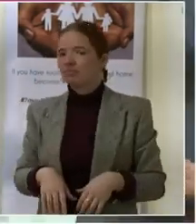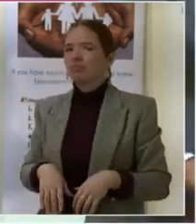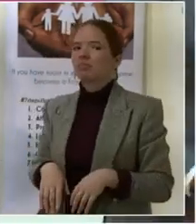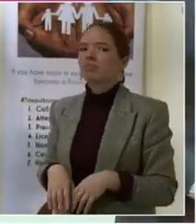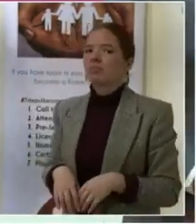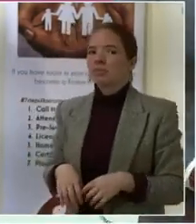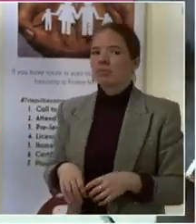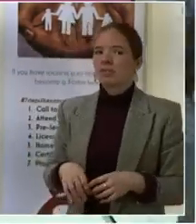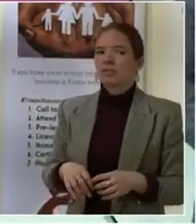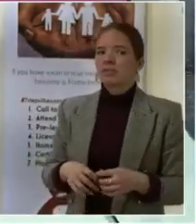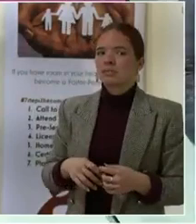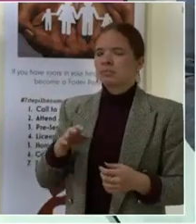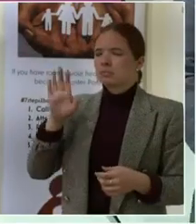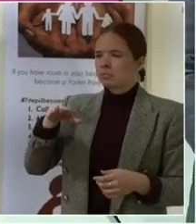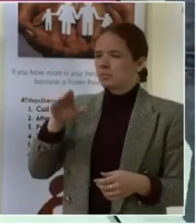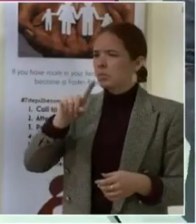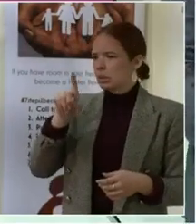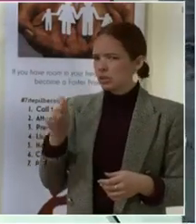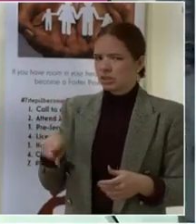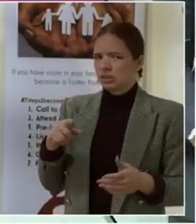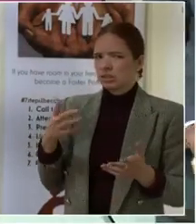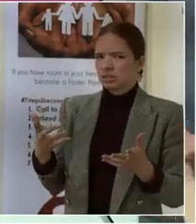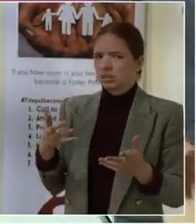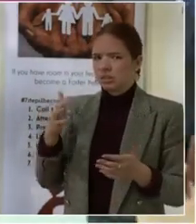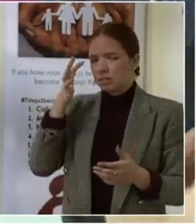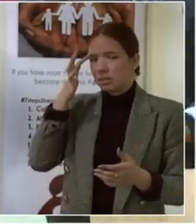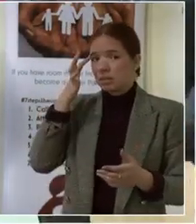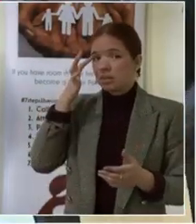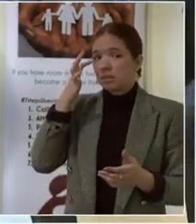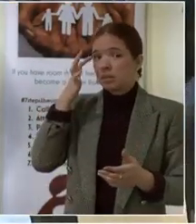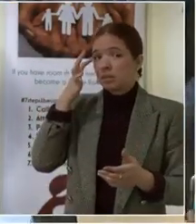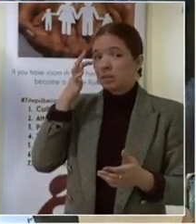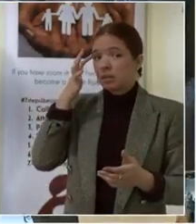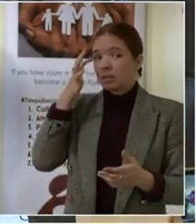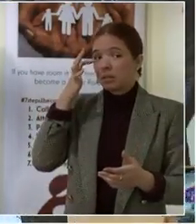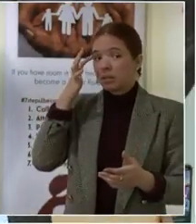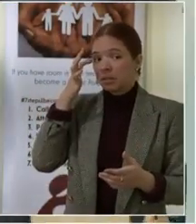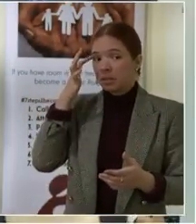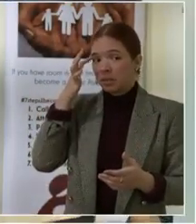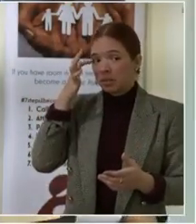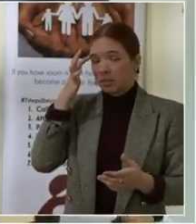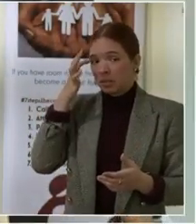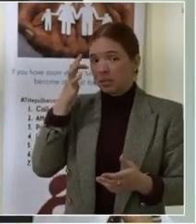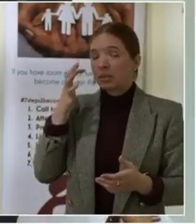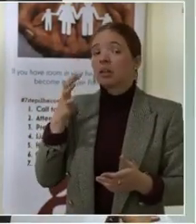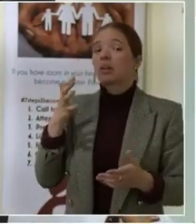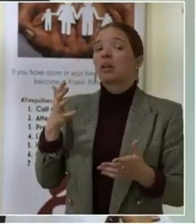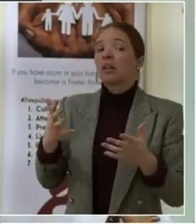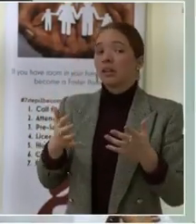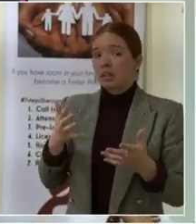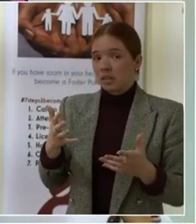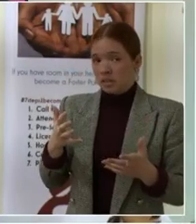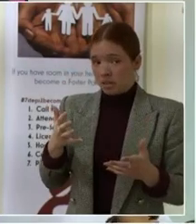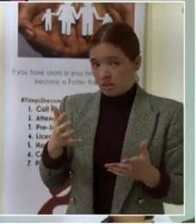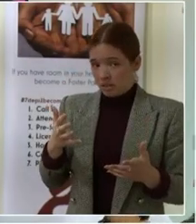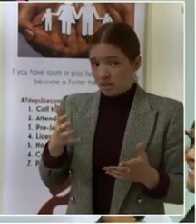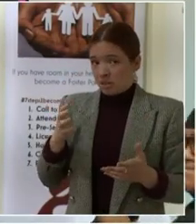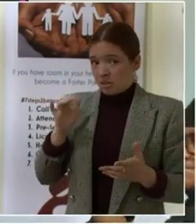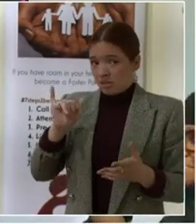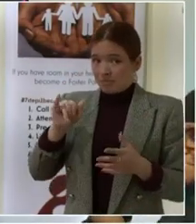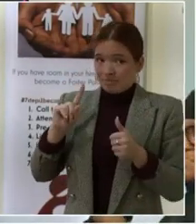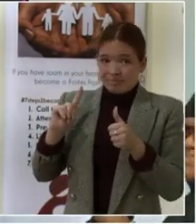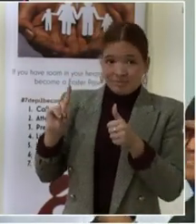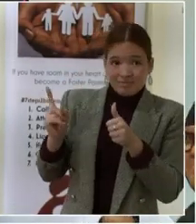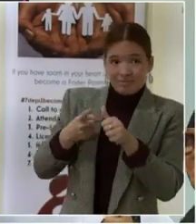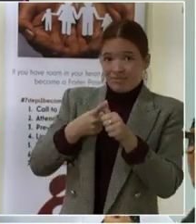I have a question for Mr. Delano, if I'm saying your name correct. We just got our first grant, and we were so happy. We're in